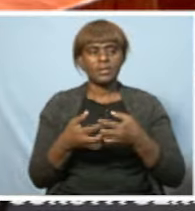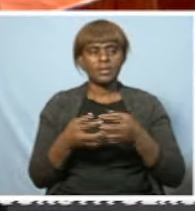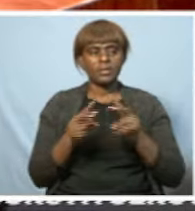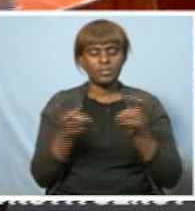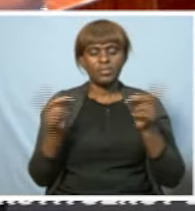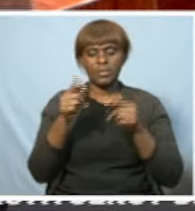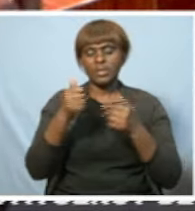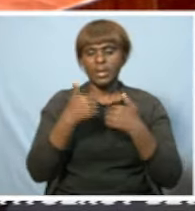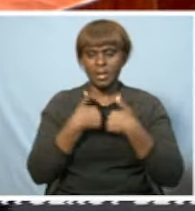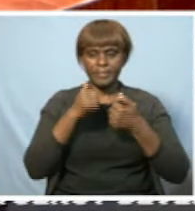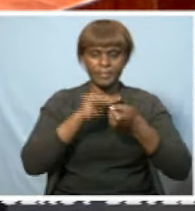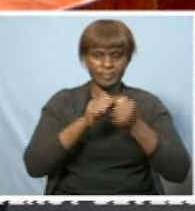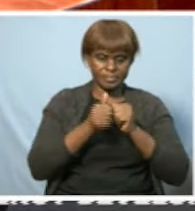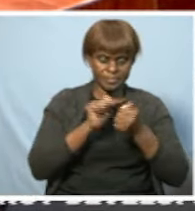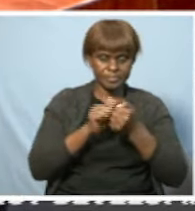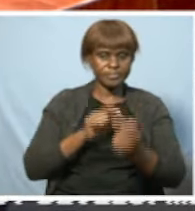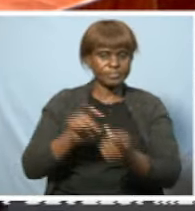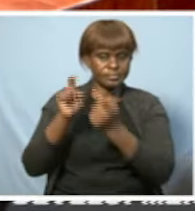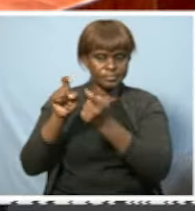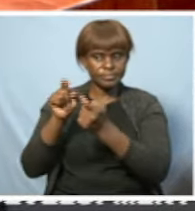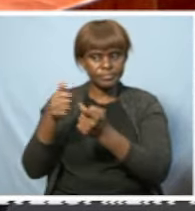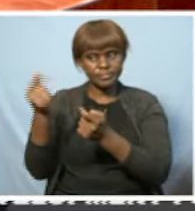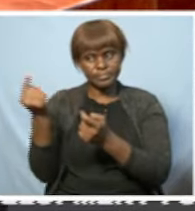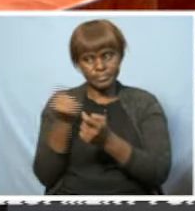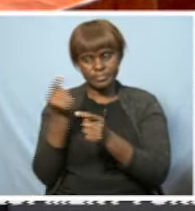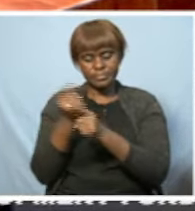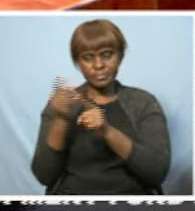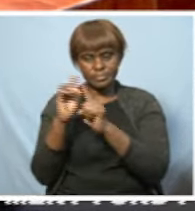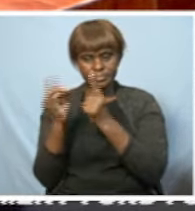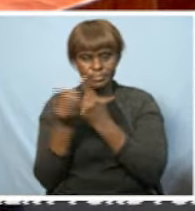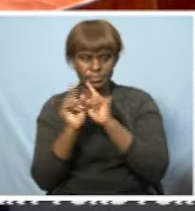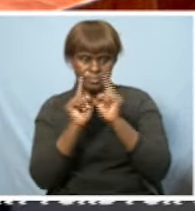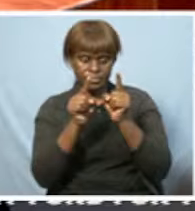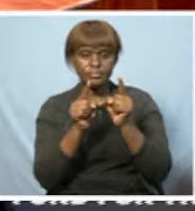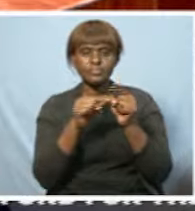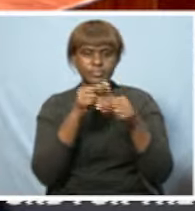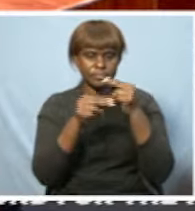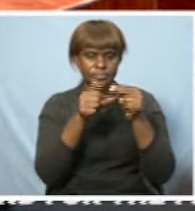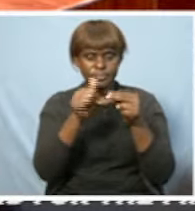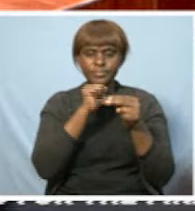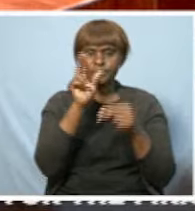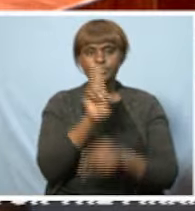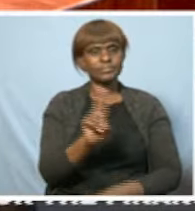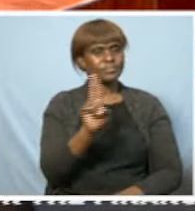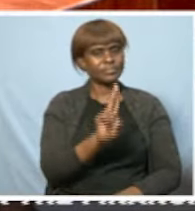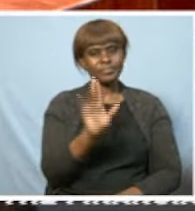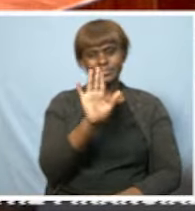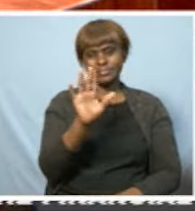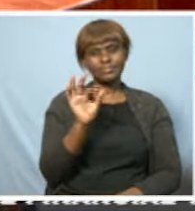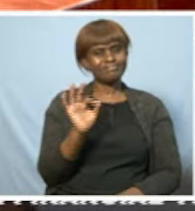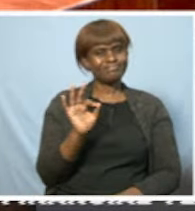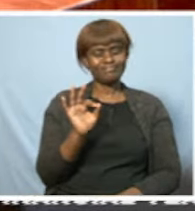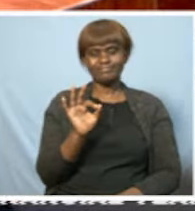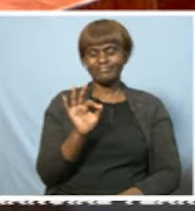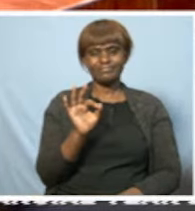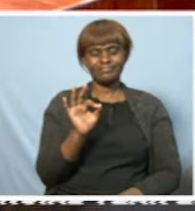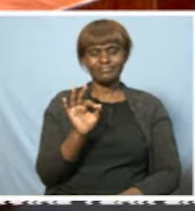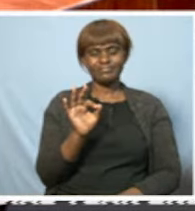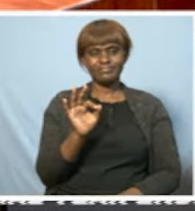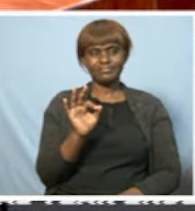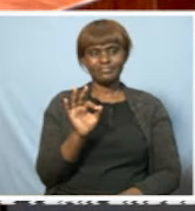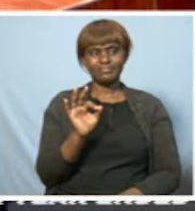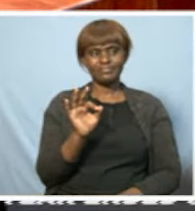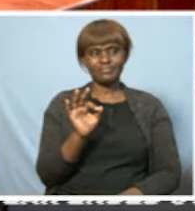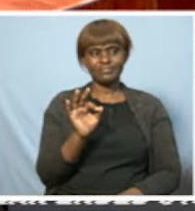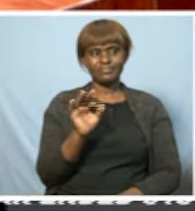you're having engineering challenges and he comes from the district, it means you're not utilizing him well. We learn